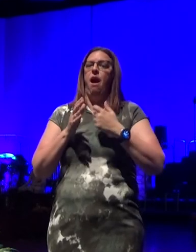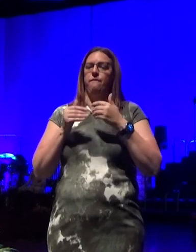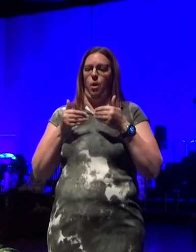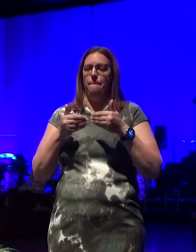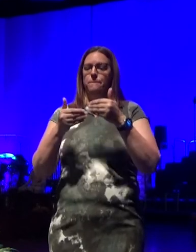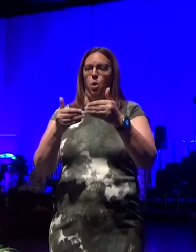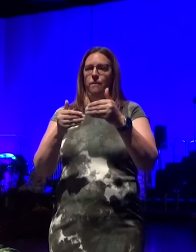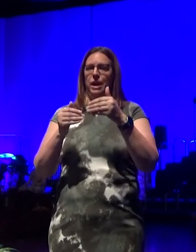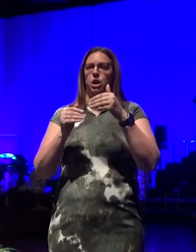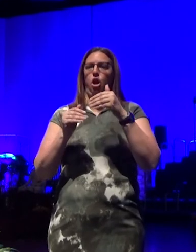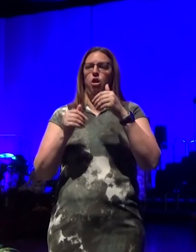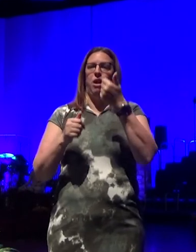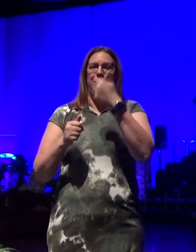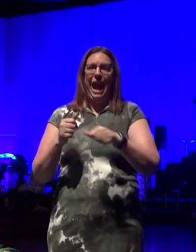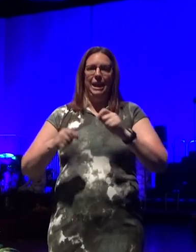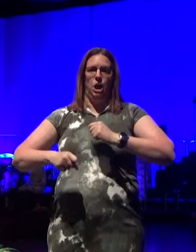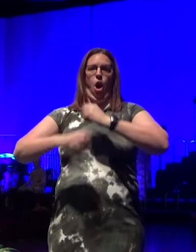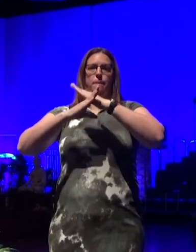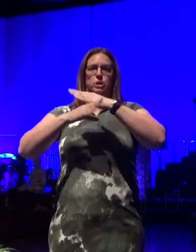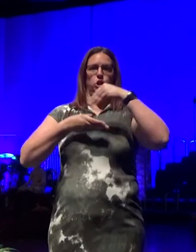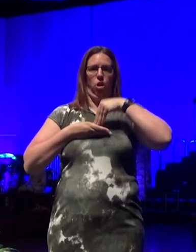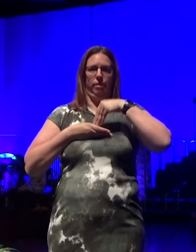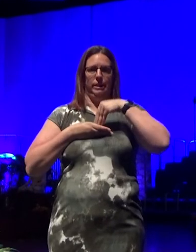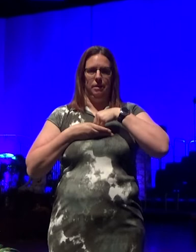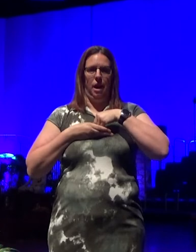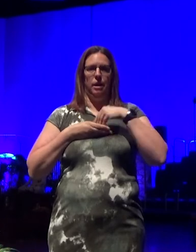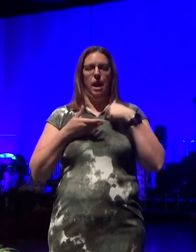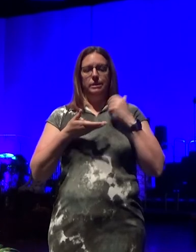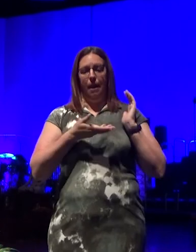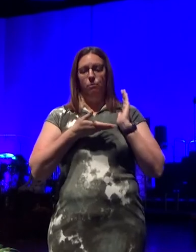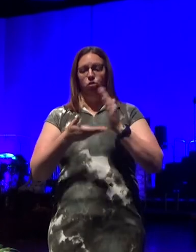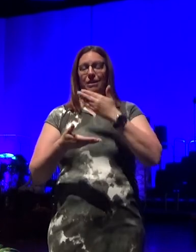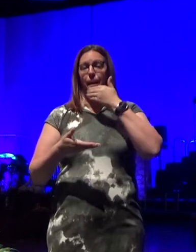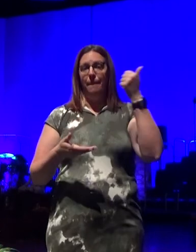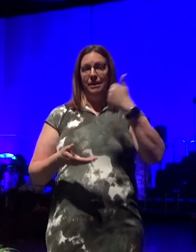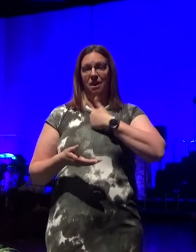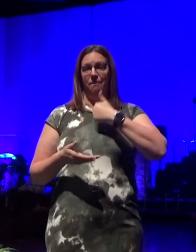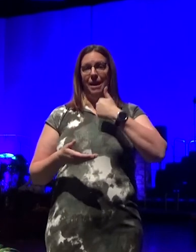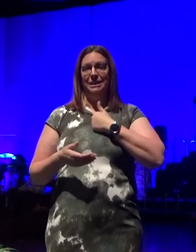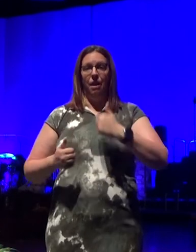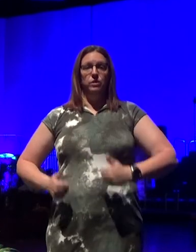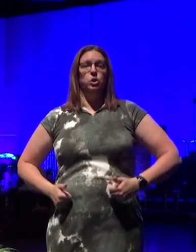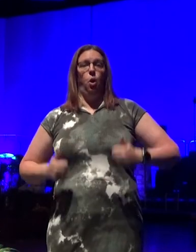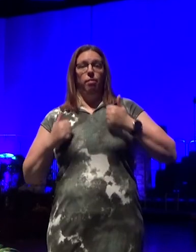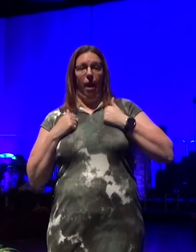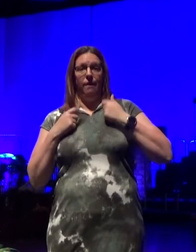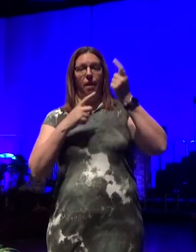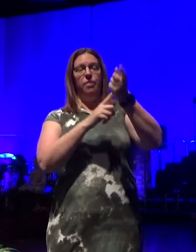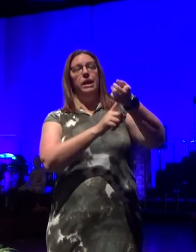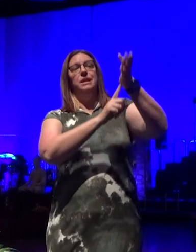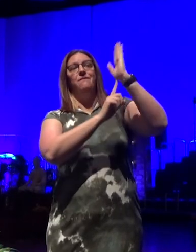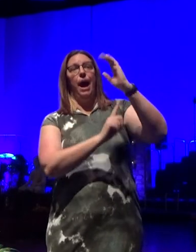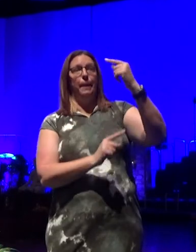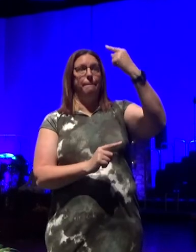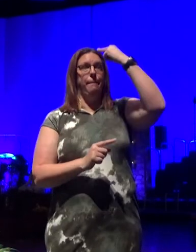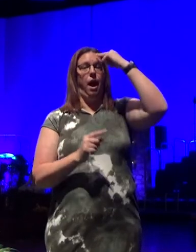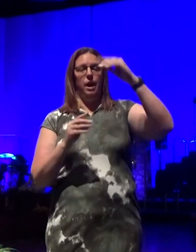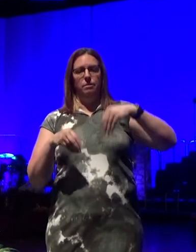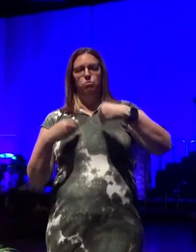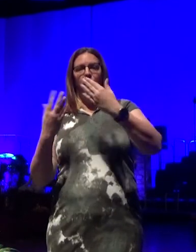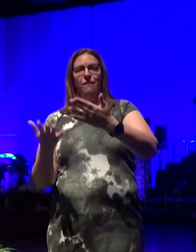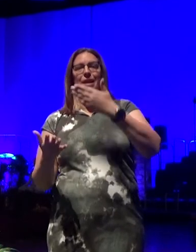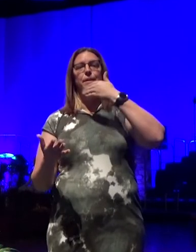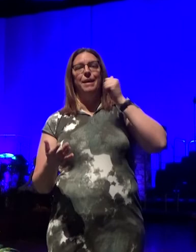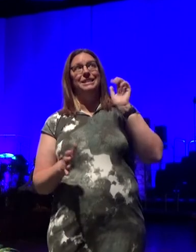me. As I bring the best of myself to life, the divine mind provides the best of its life to support